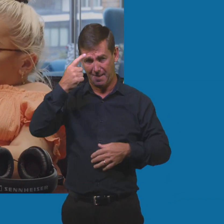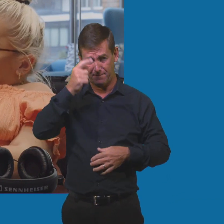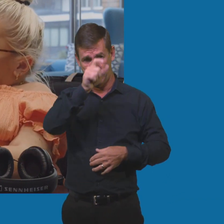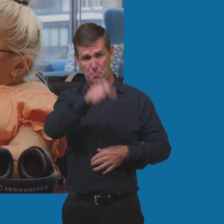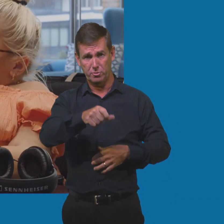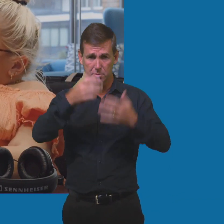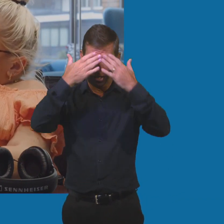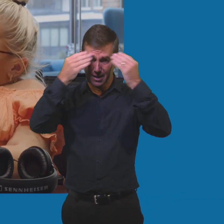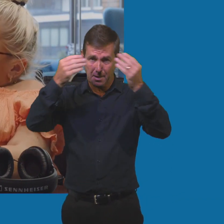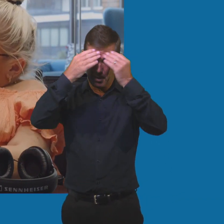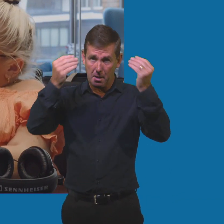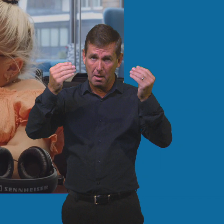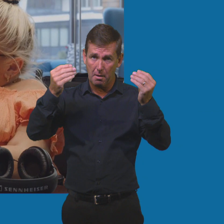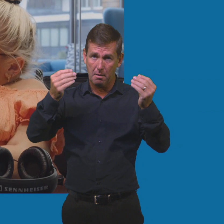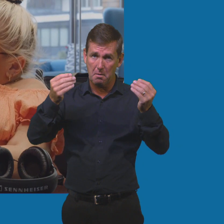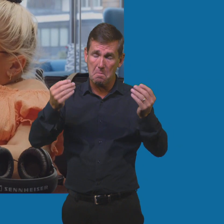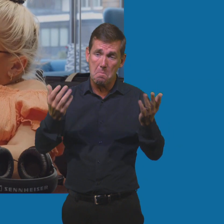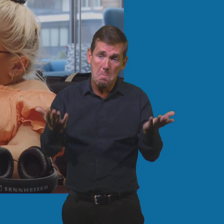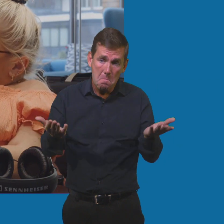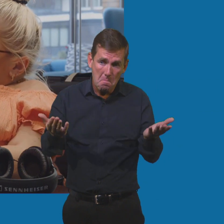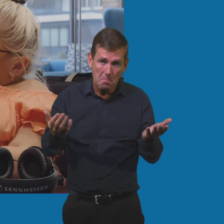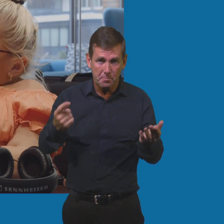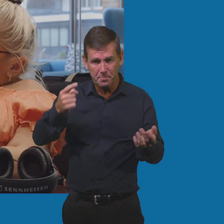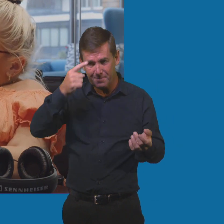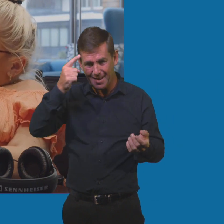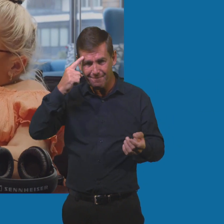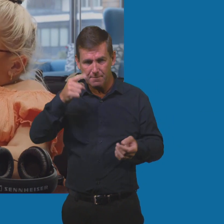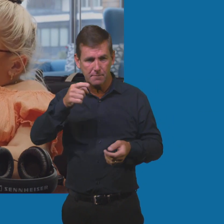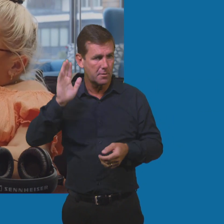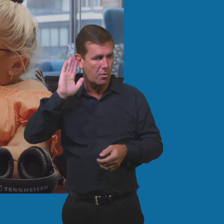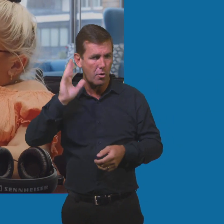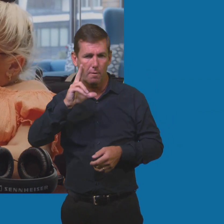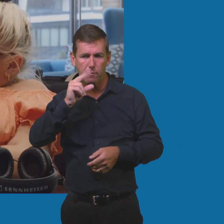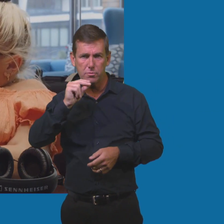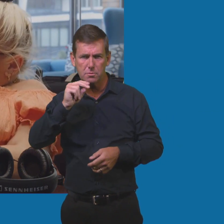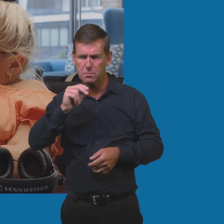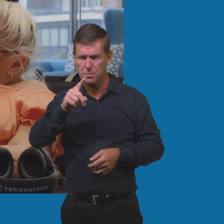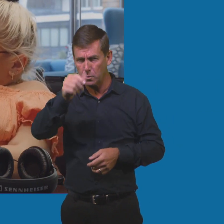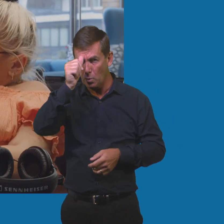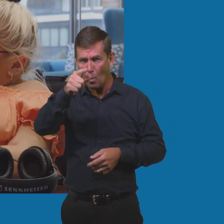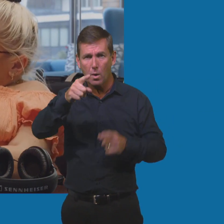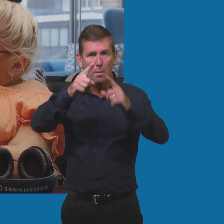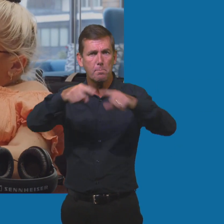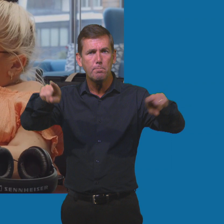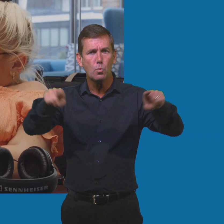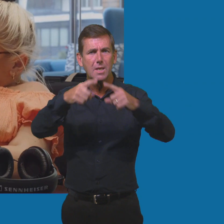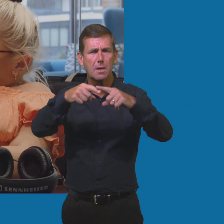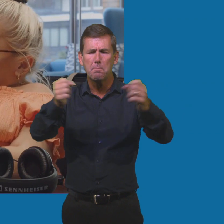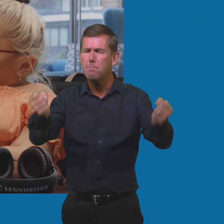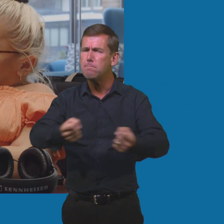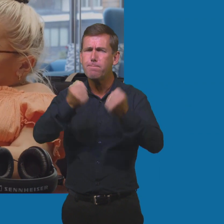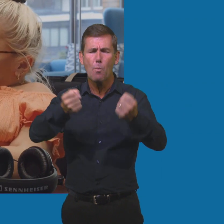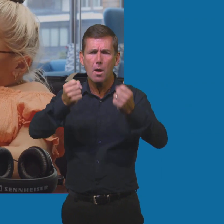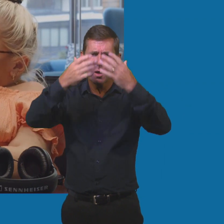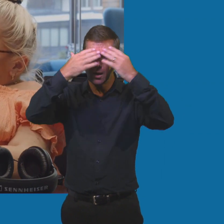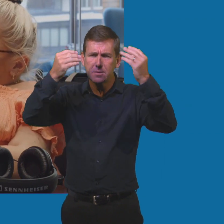Alzheimer's, would that potentially jog someone's memory? Because we understand that the power of music can be so